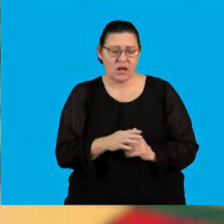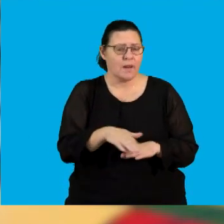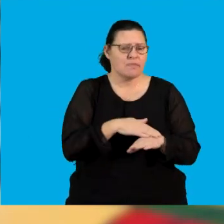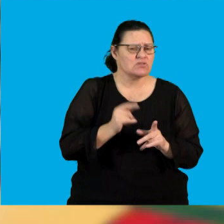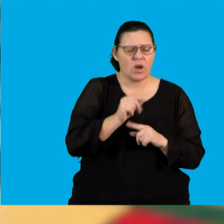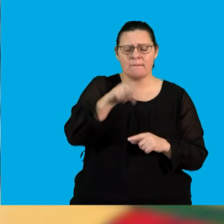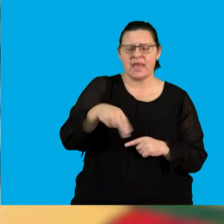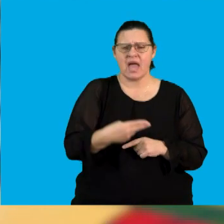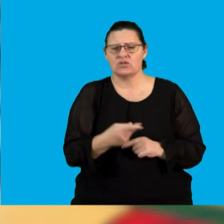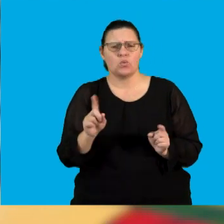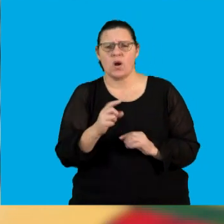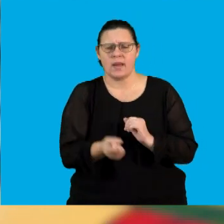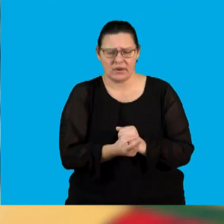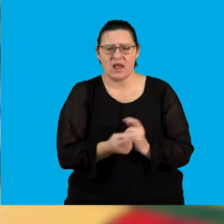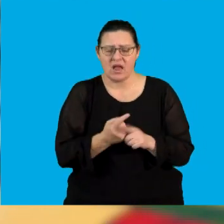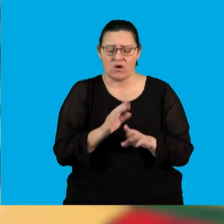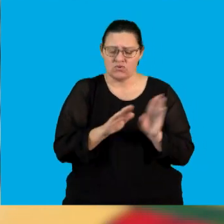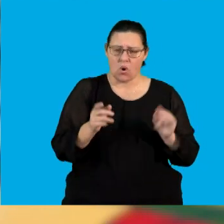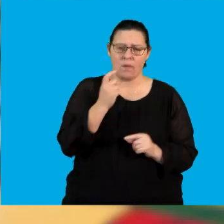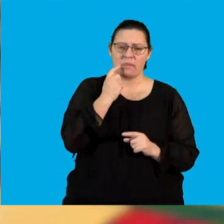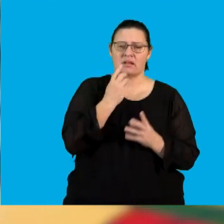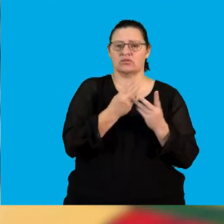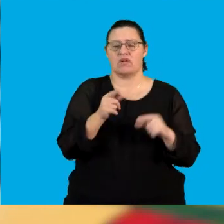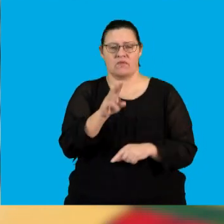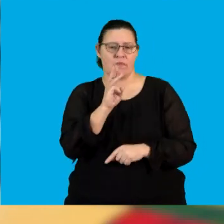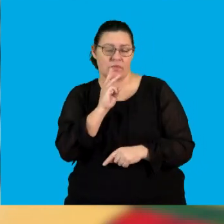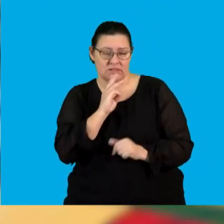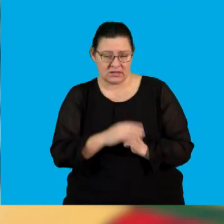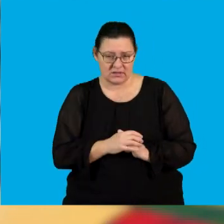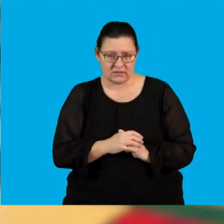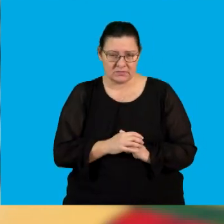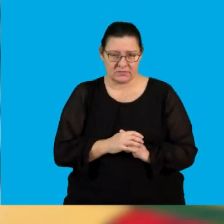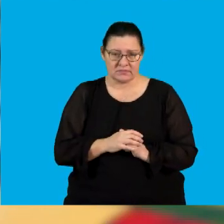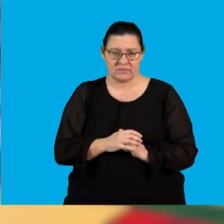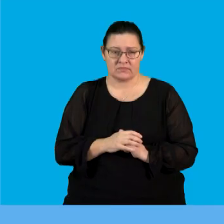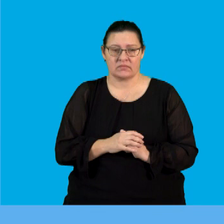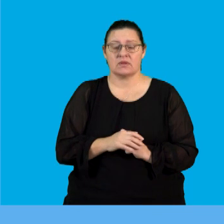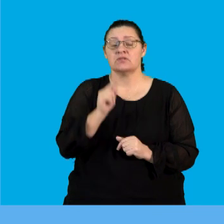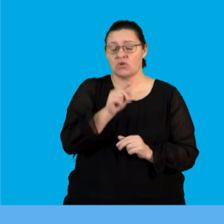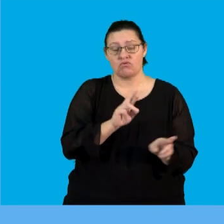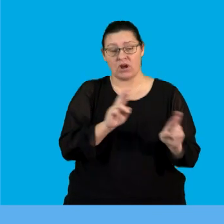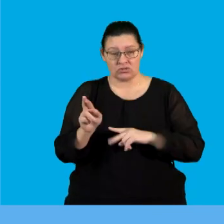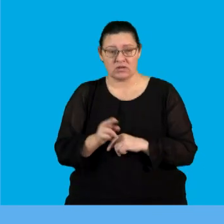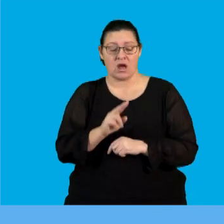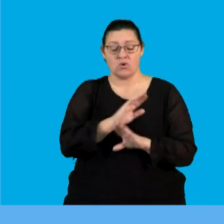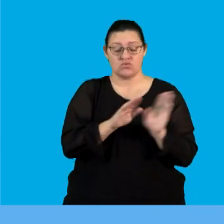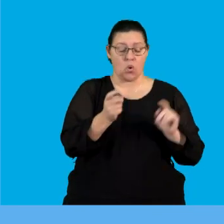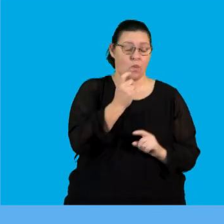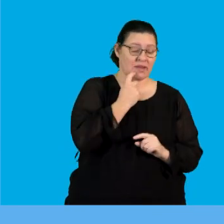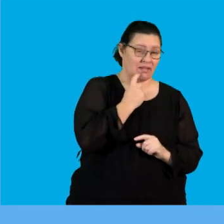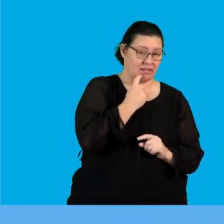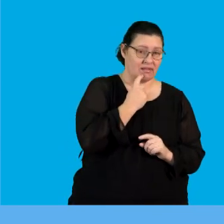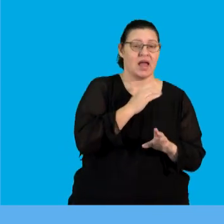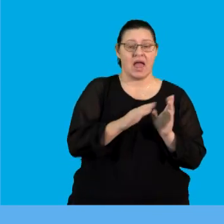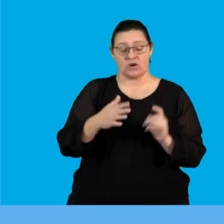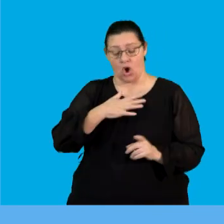what is going to be the pH when a non-metal oxide is dissolved in water? So let's begin. So the reaction between a non-metal